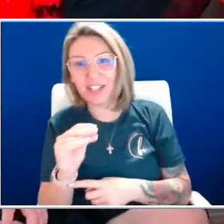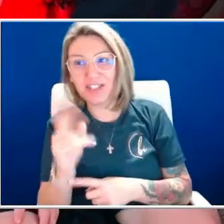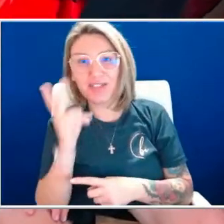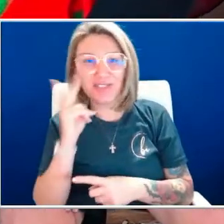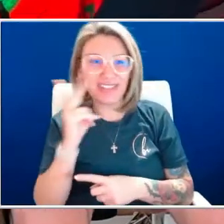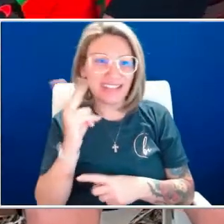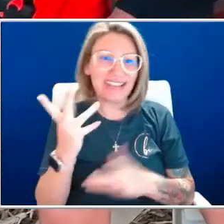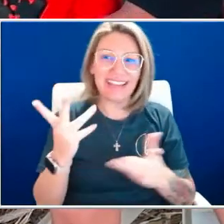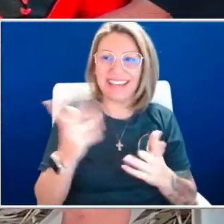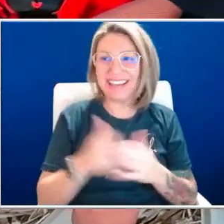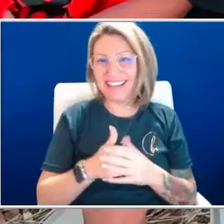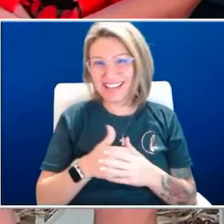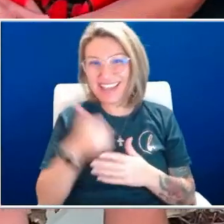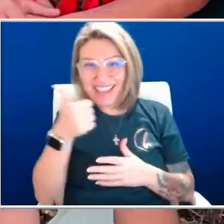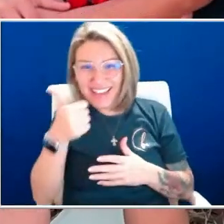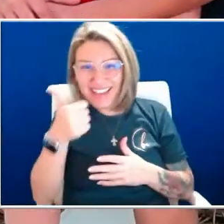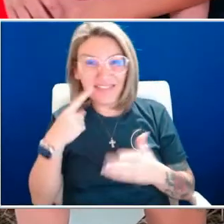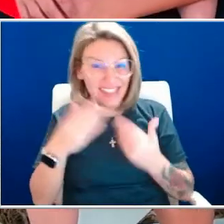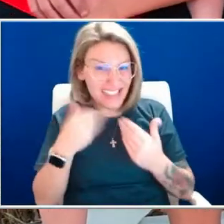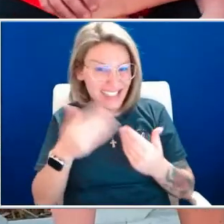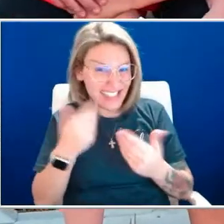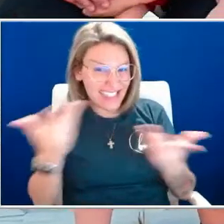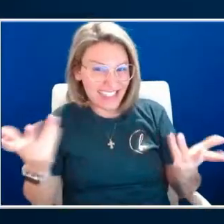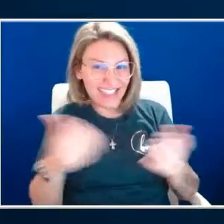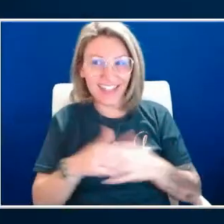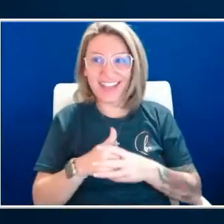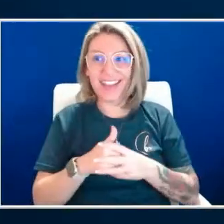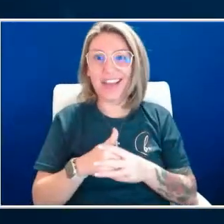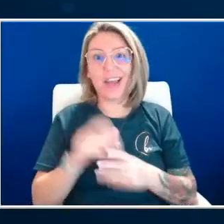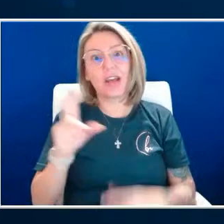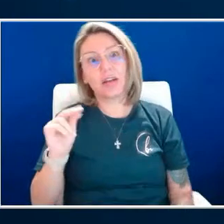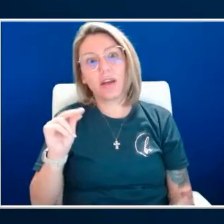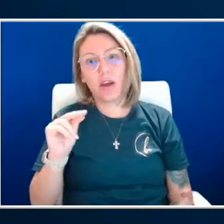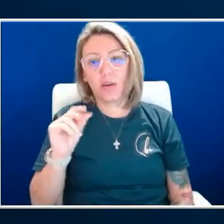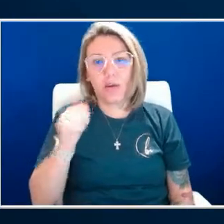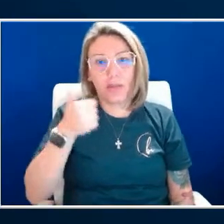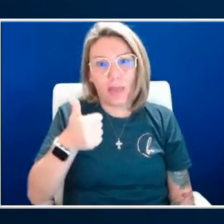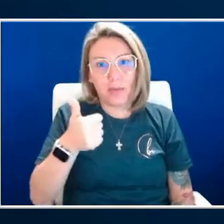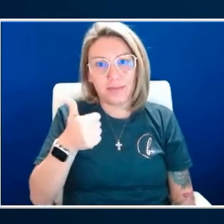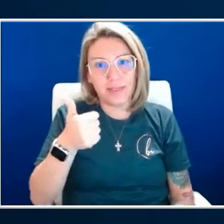easy as you made it look? No, it was thumbs up. I was getting out of the hospital.